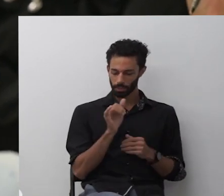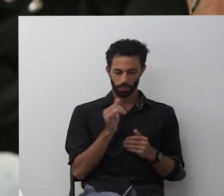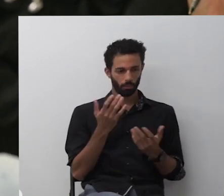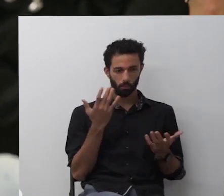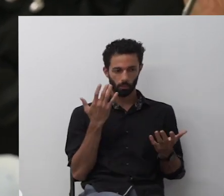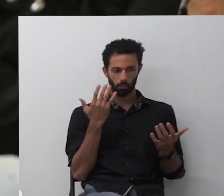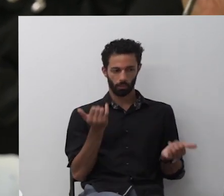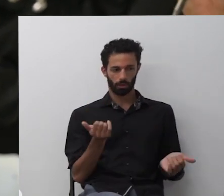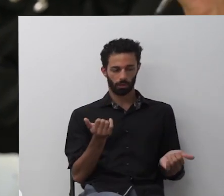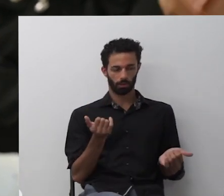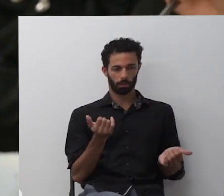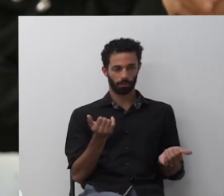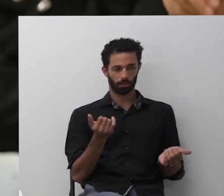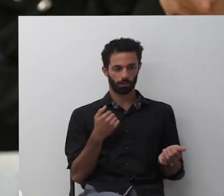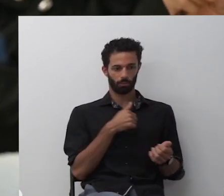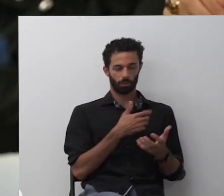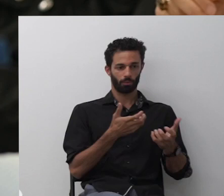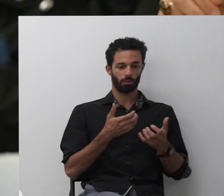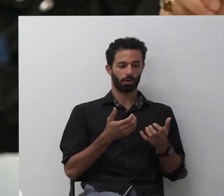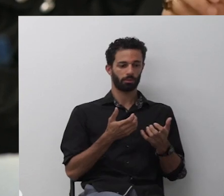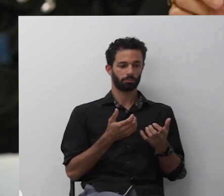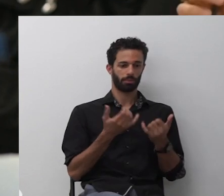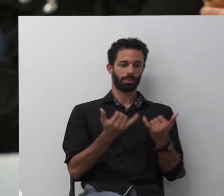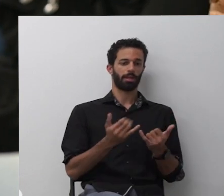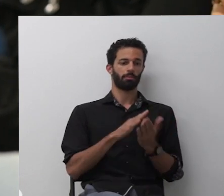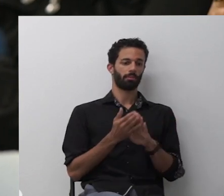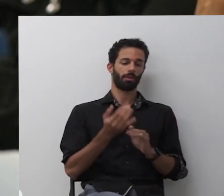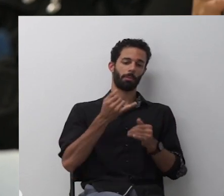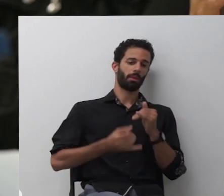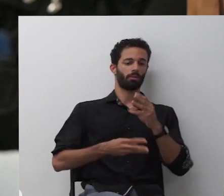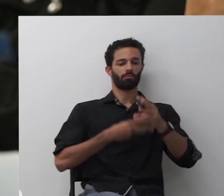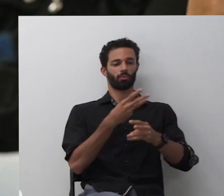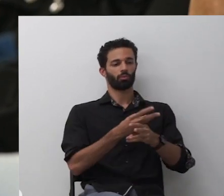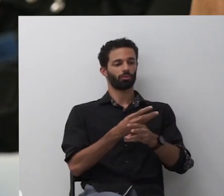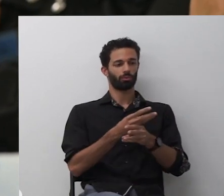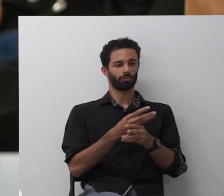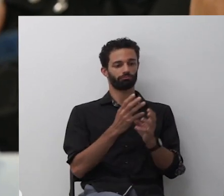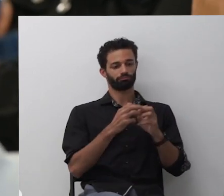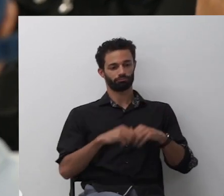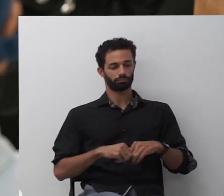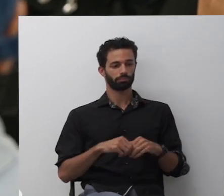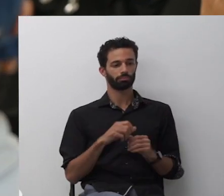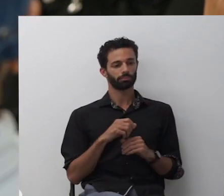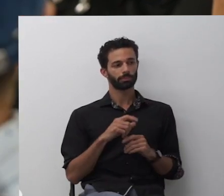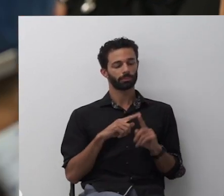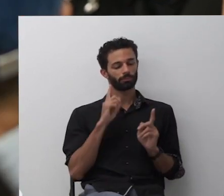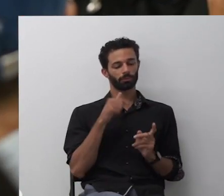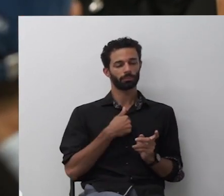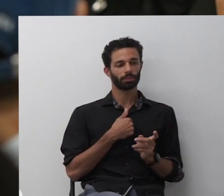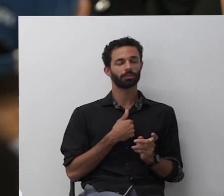would we want now to be the end of the world, But yet for me, it was very weirdly